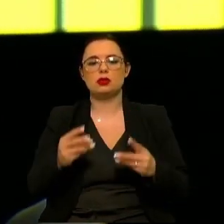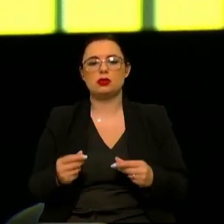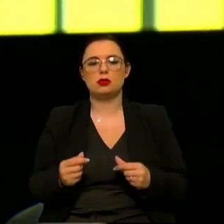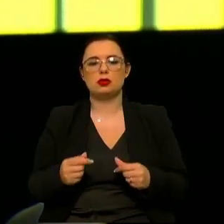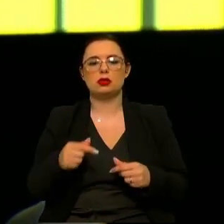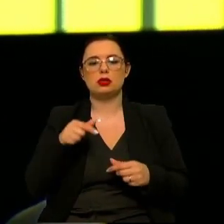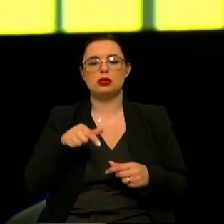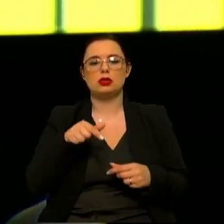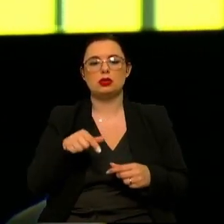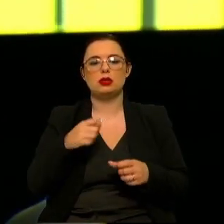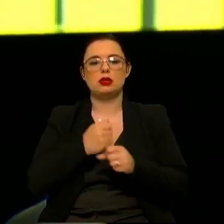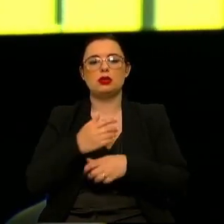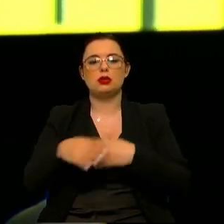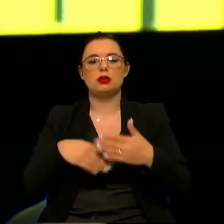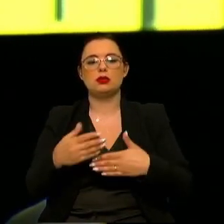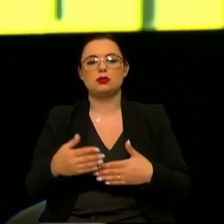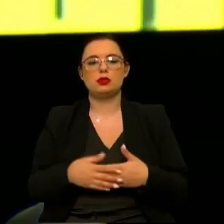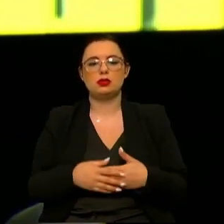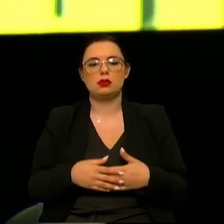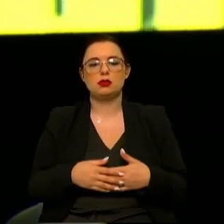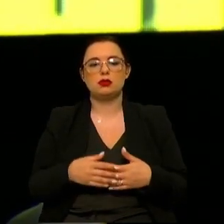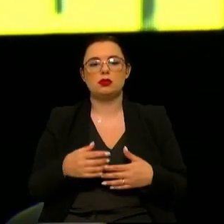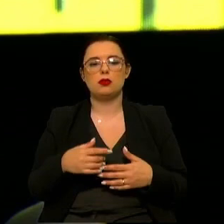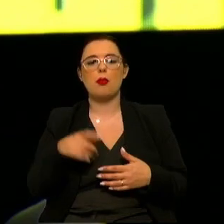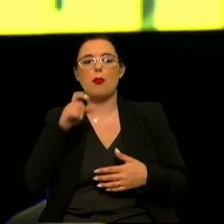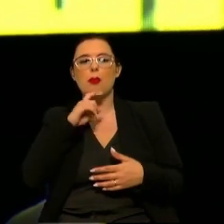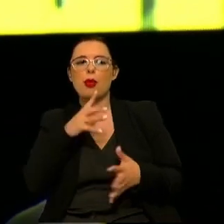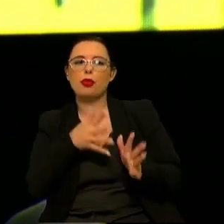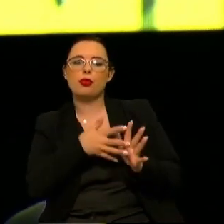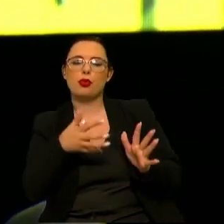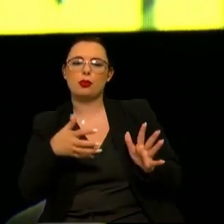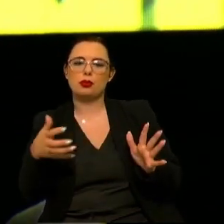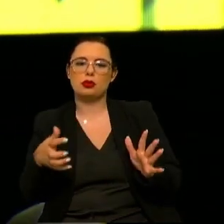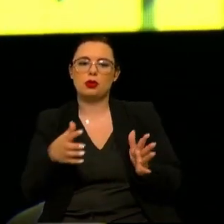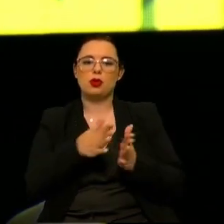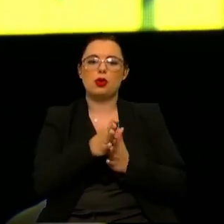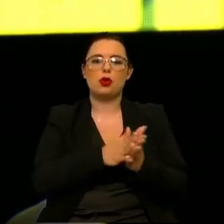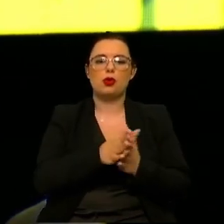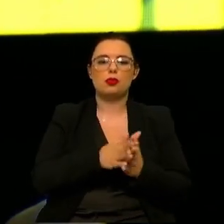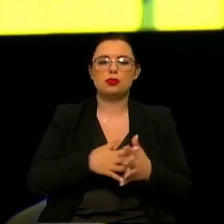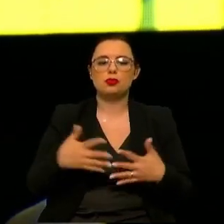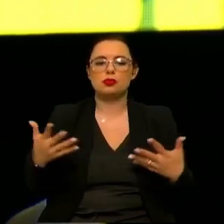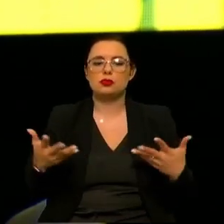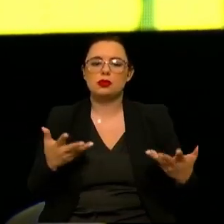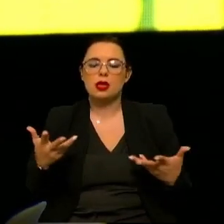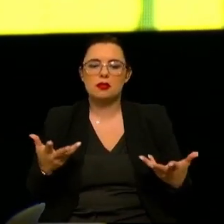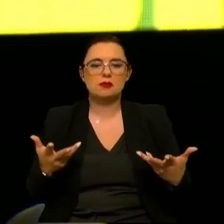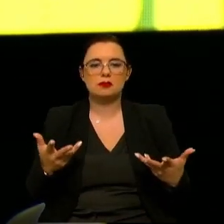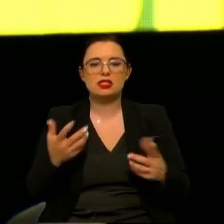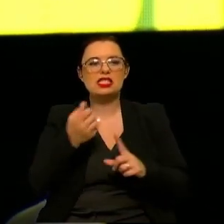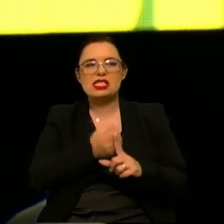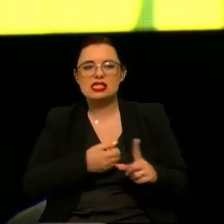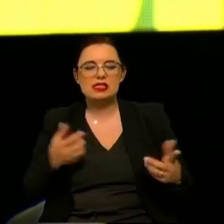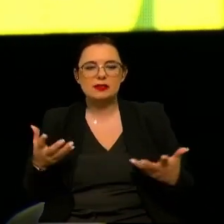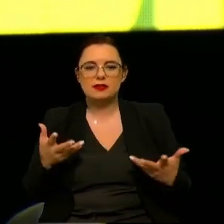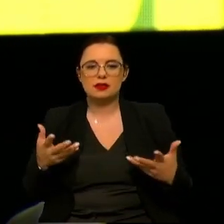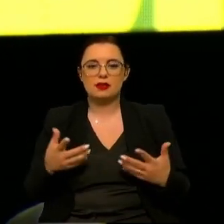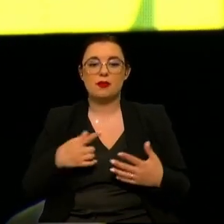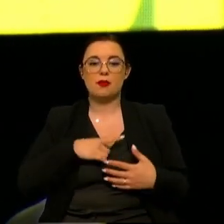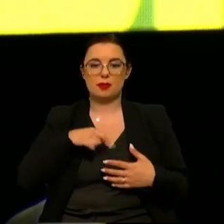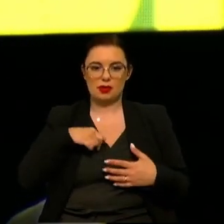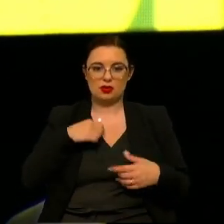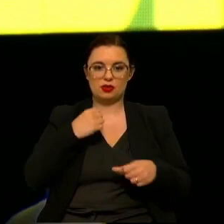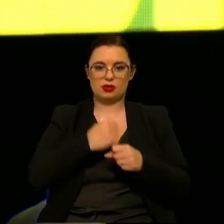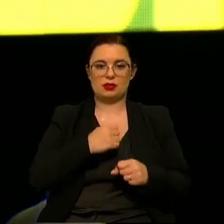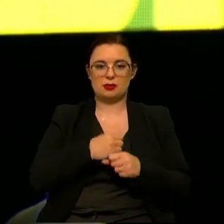quantum computing's role in that process? Can it complicate? Is it a